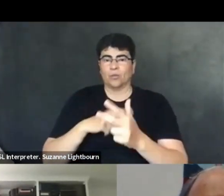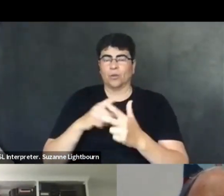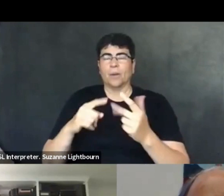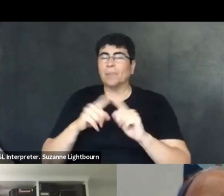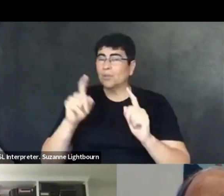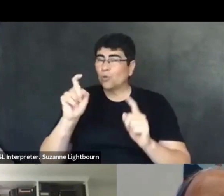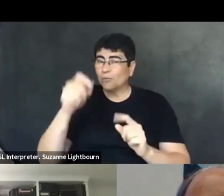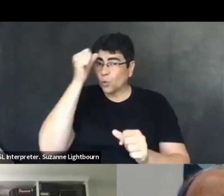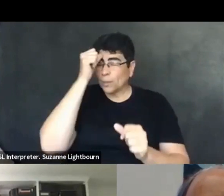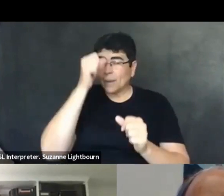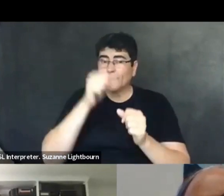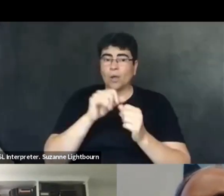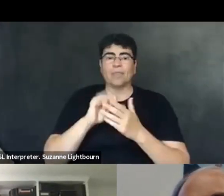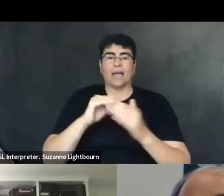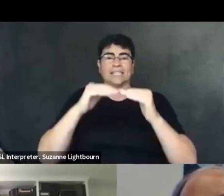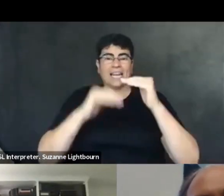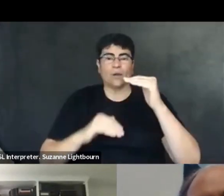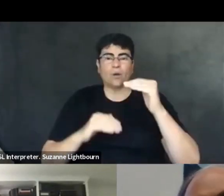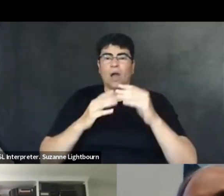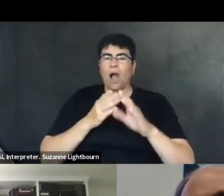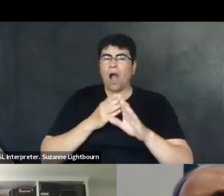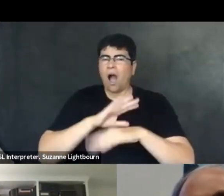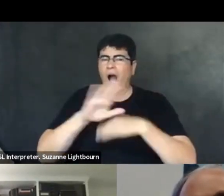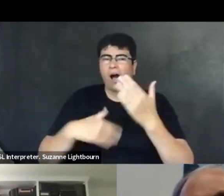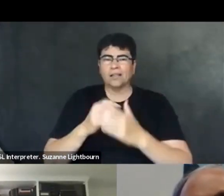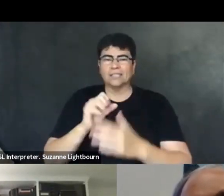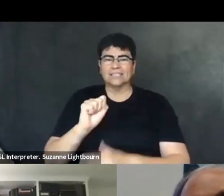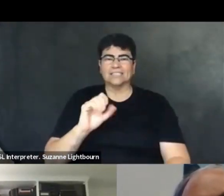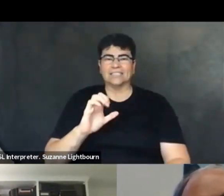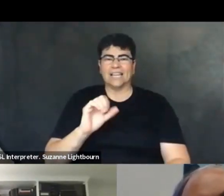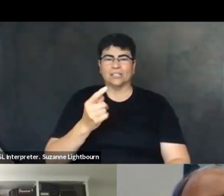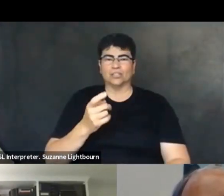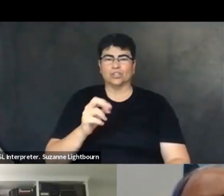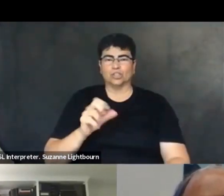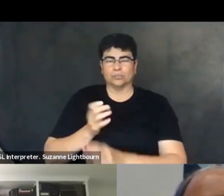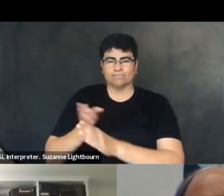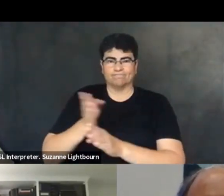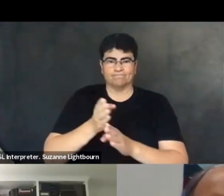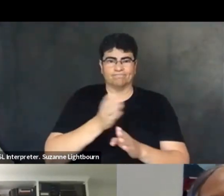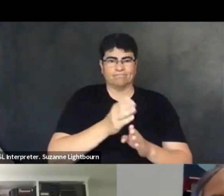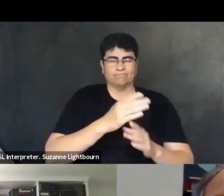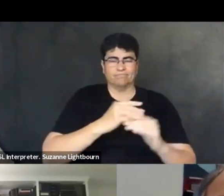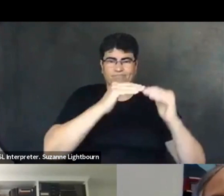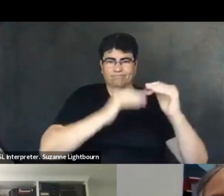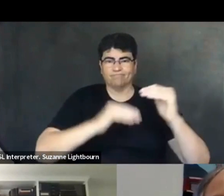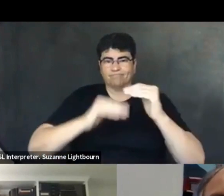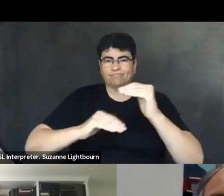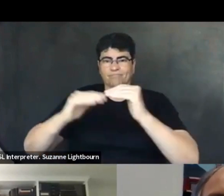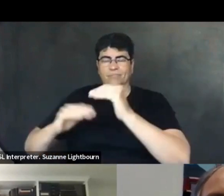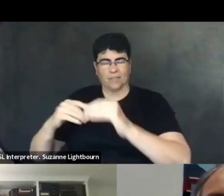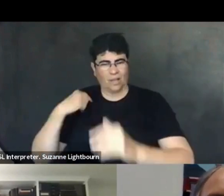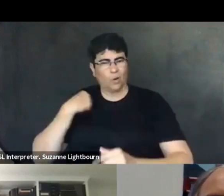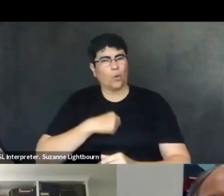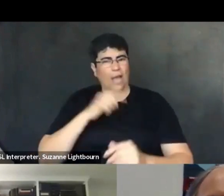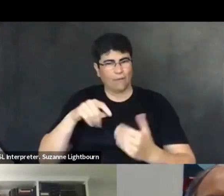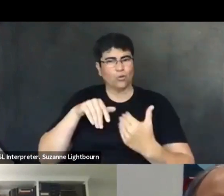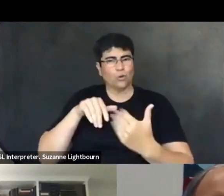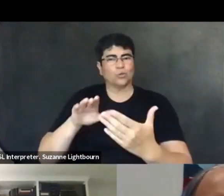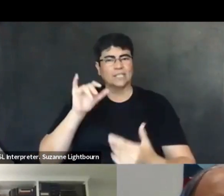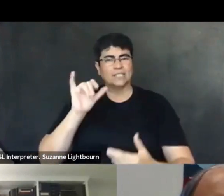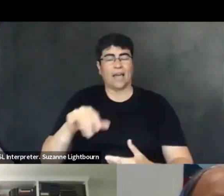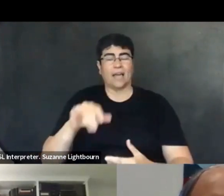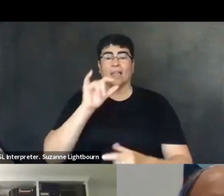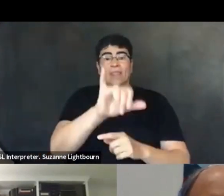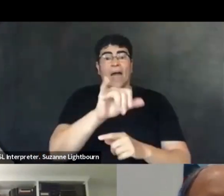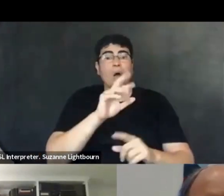is a inequity across all sectors. And so it reminds us that we have to address that. And this report,